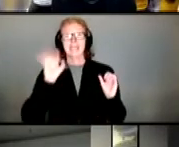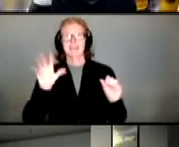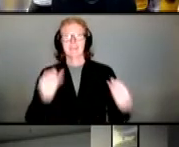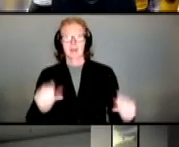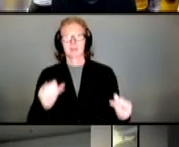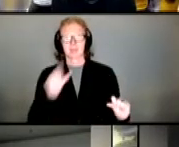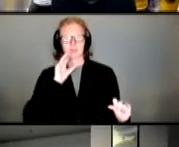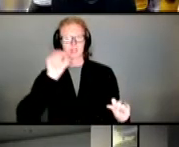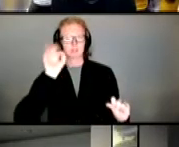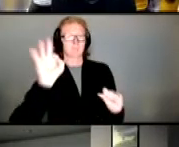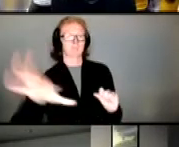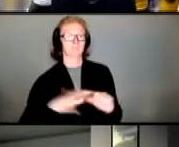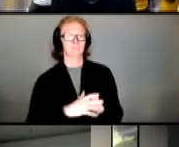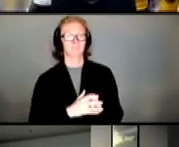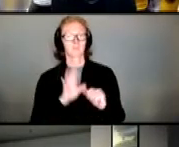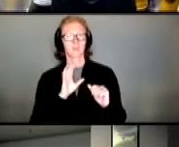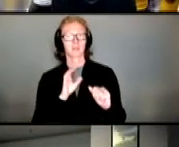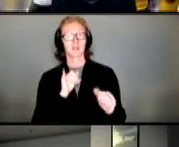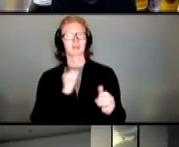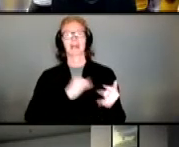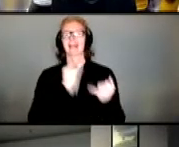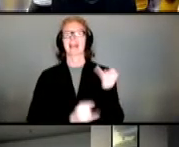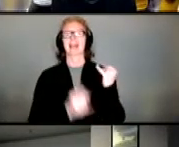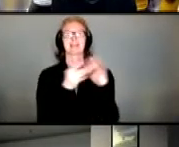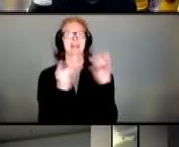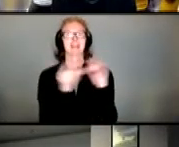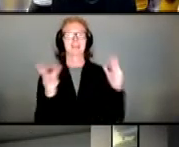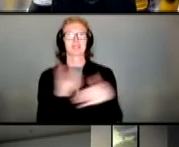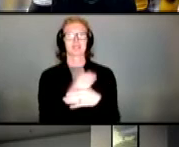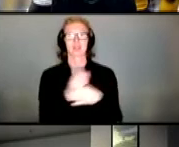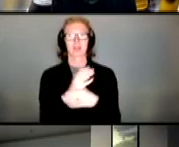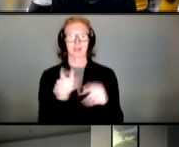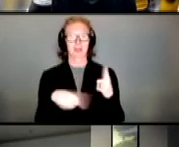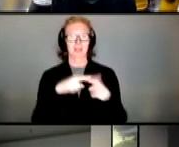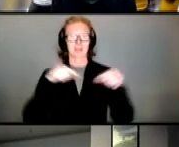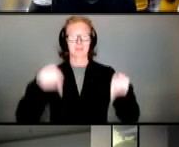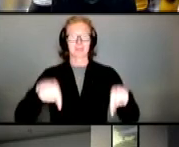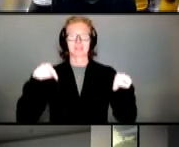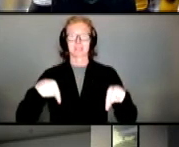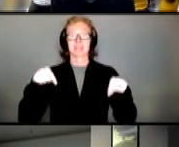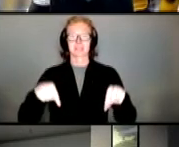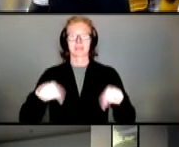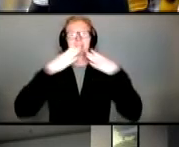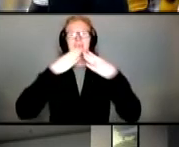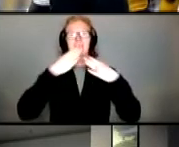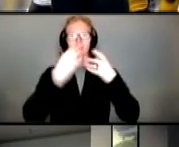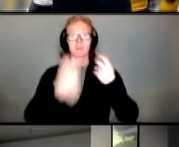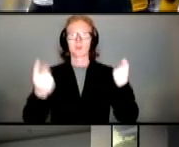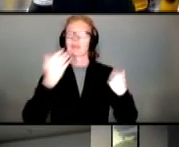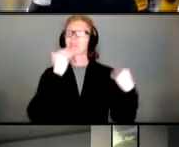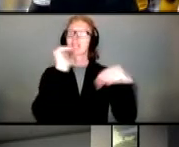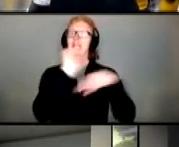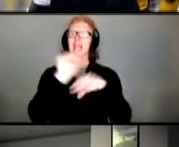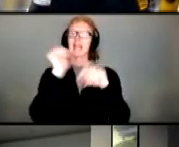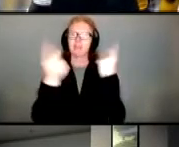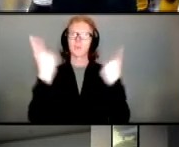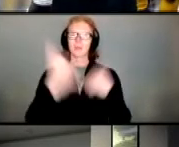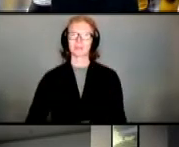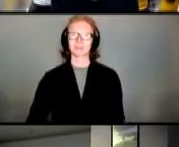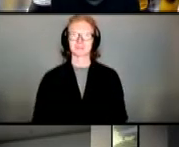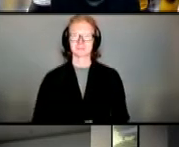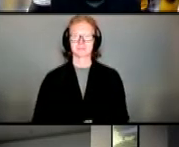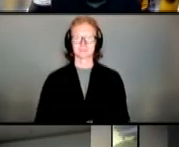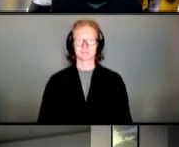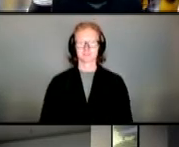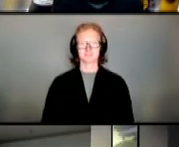wanted to put that out there. So that was my last thing I wanted to share about this. Thank you and have a good night, everyone.